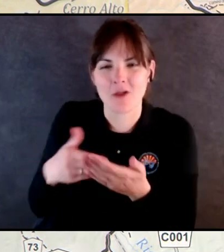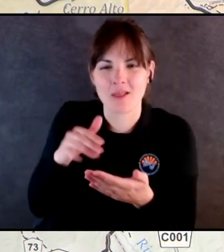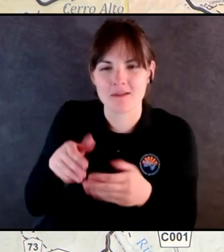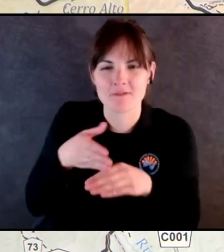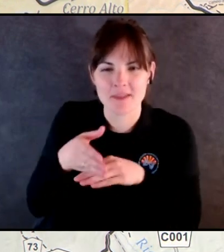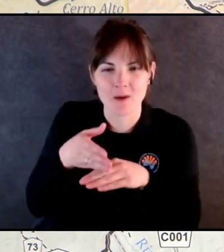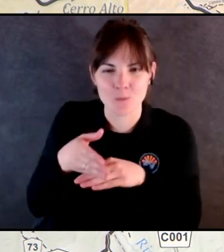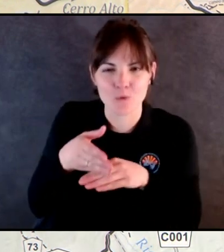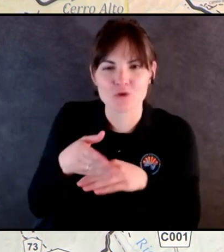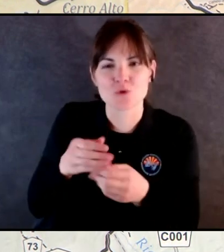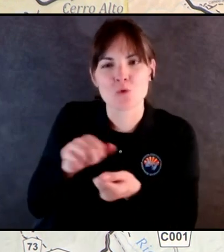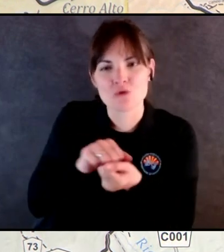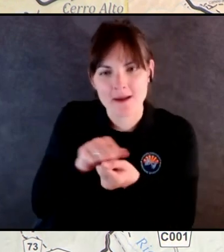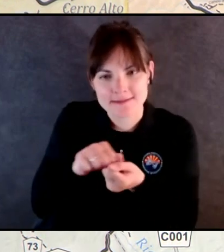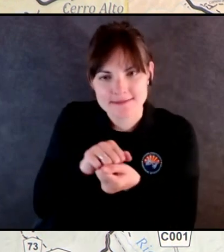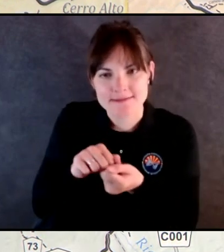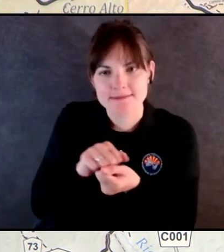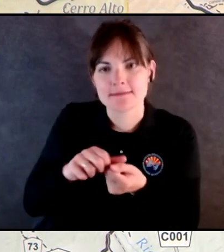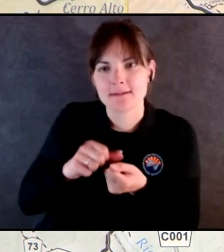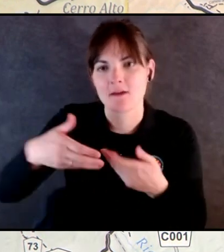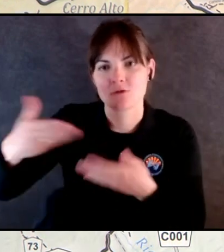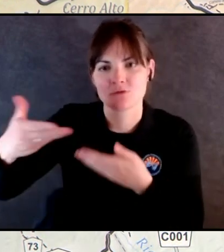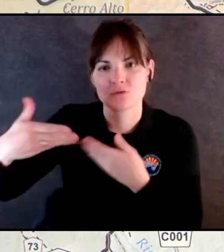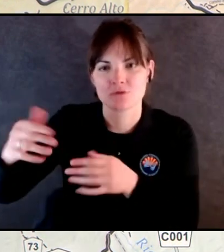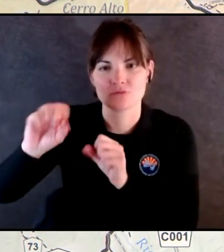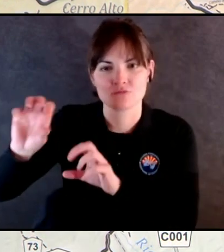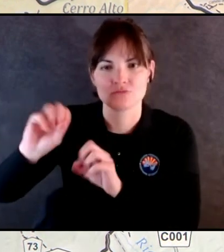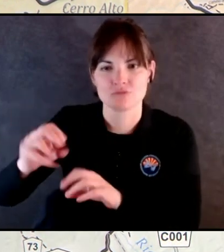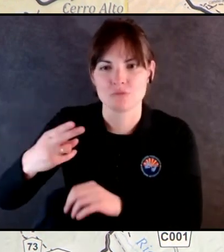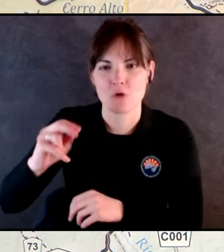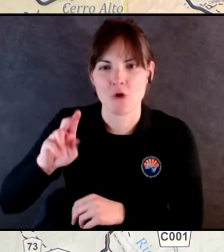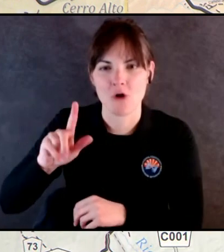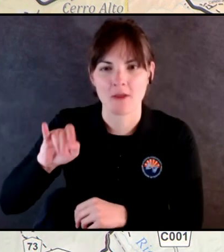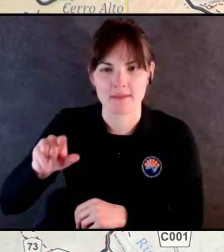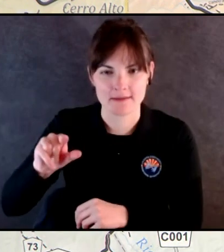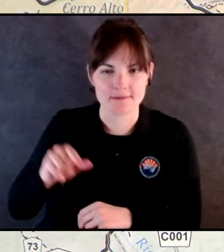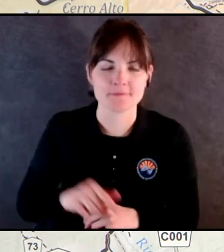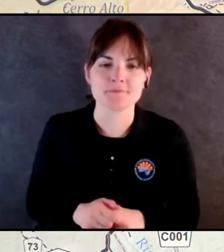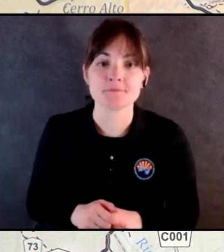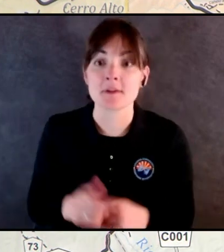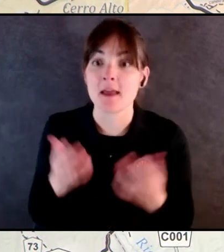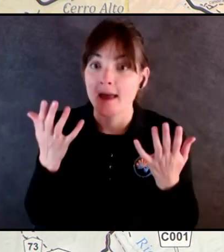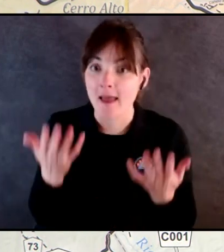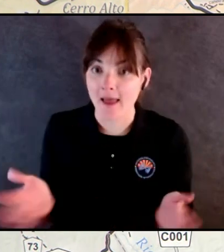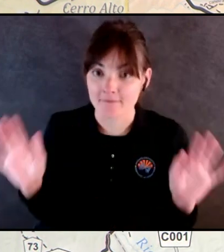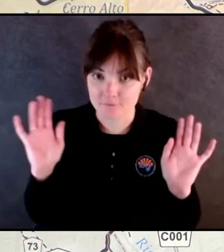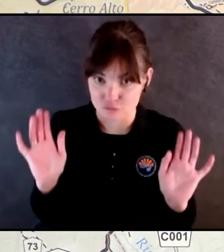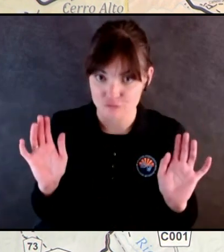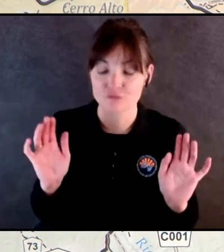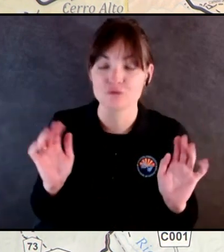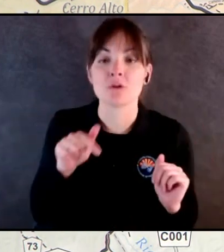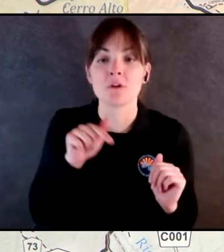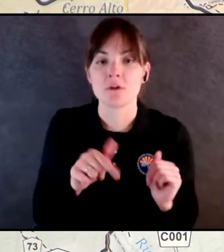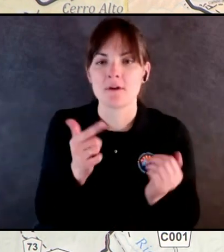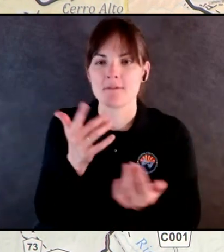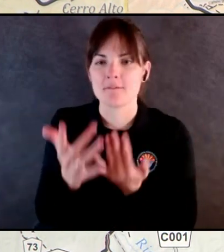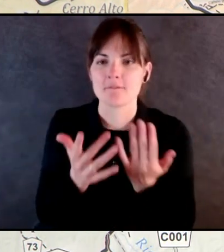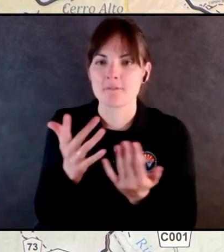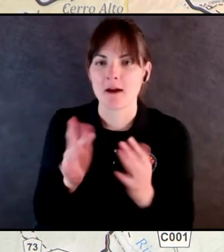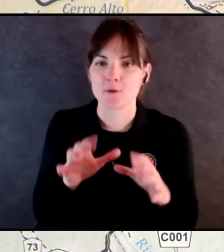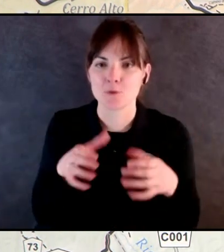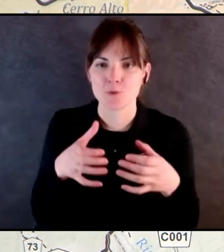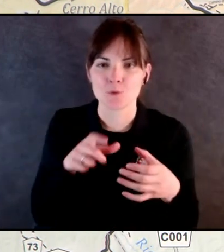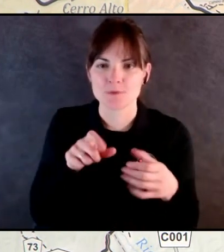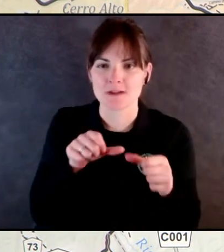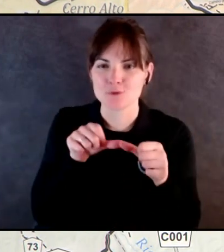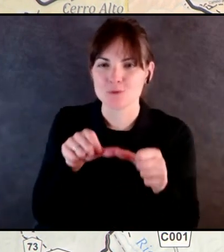hauling. And then after that, the fire groups will need to continue with the road repair for any